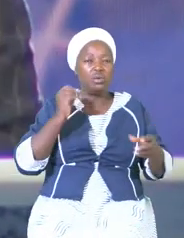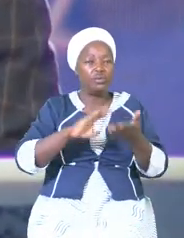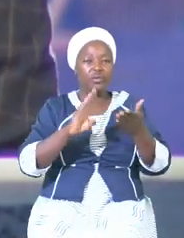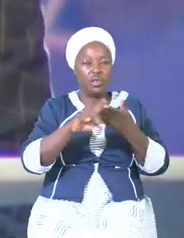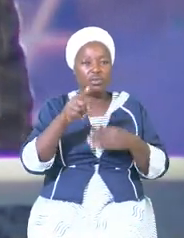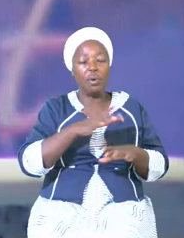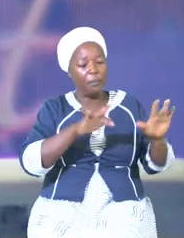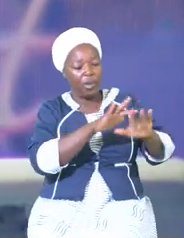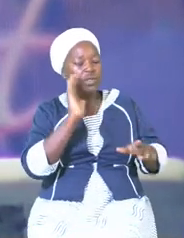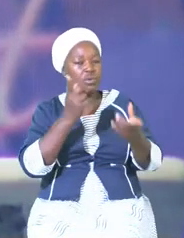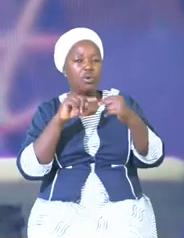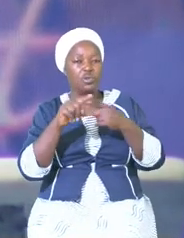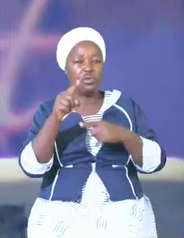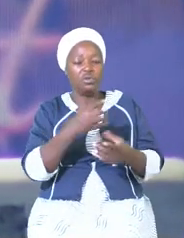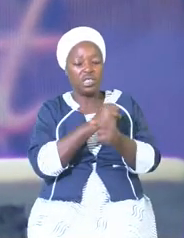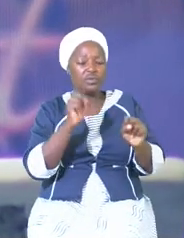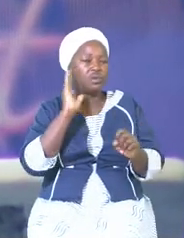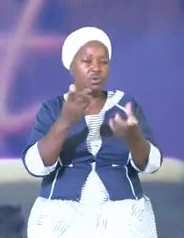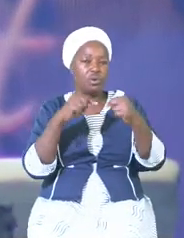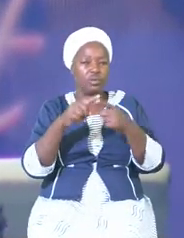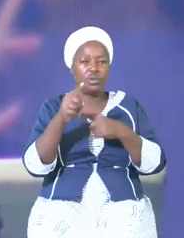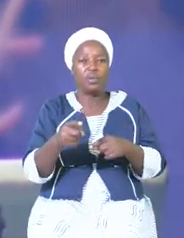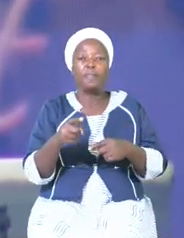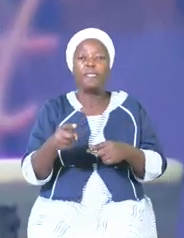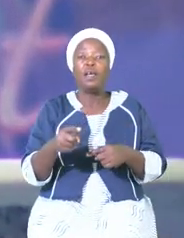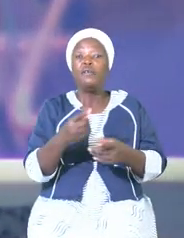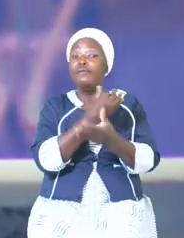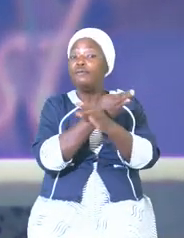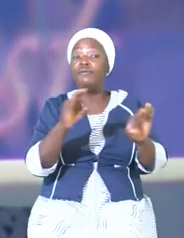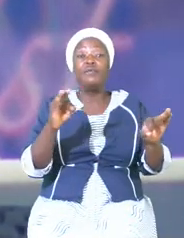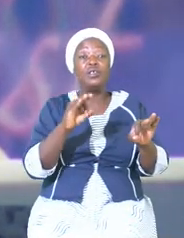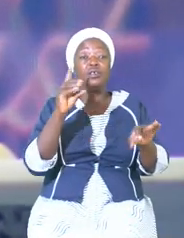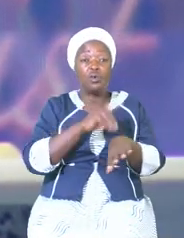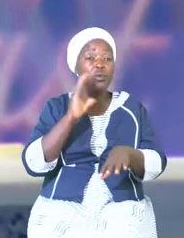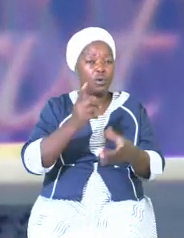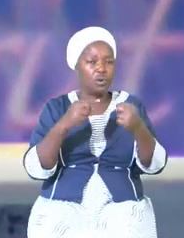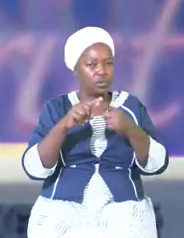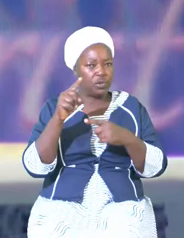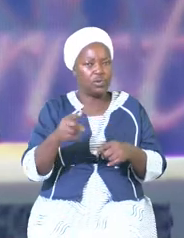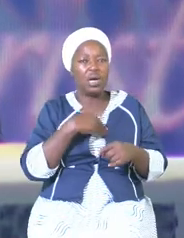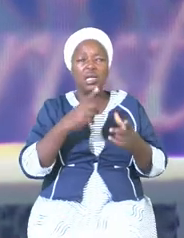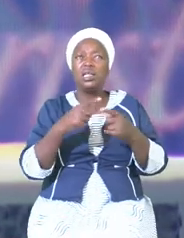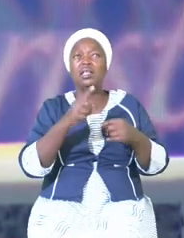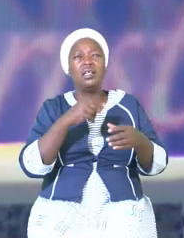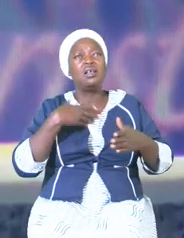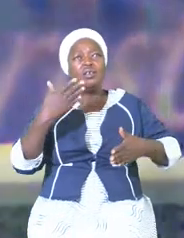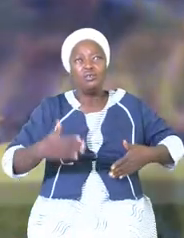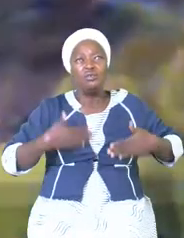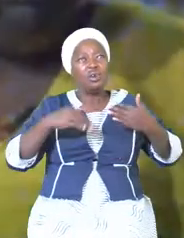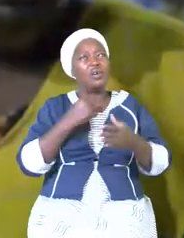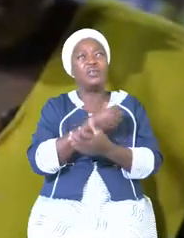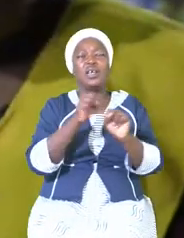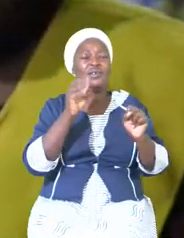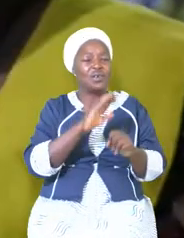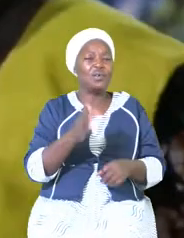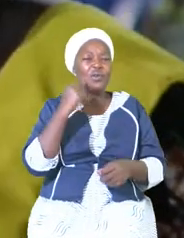will come to you. Salvation will come to you. Freedom will come to you. And then the joy of salvation will fill